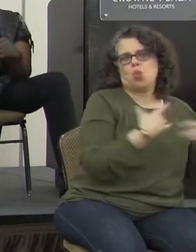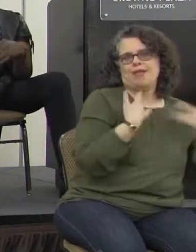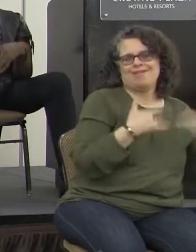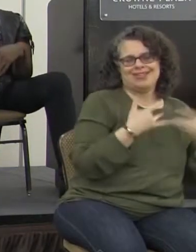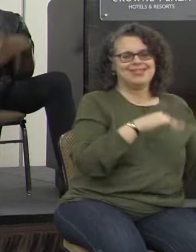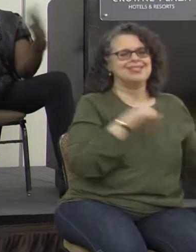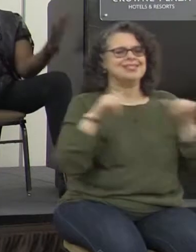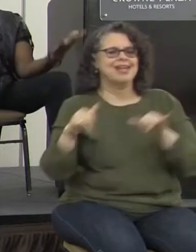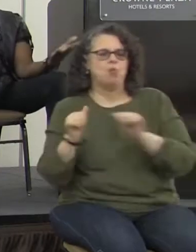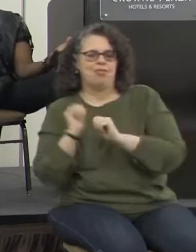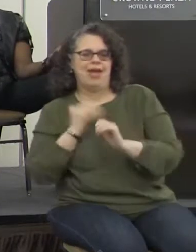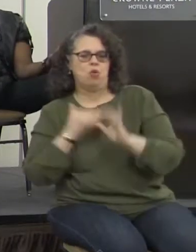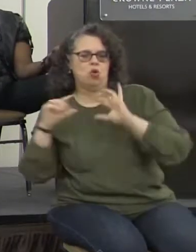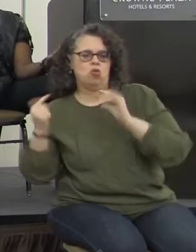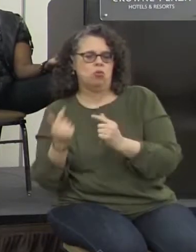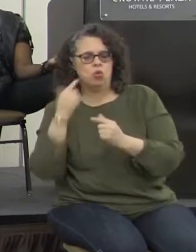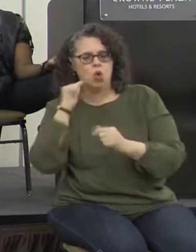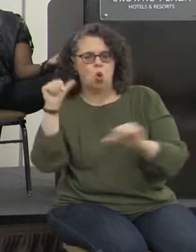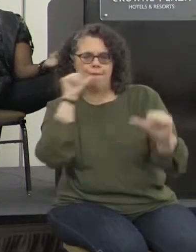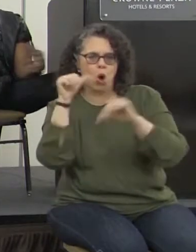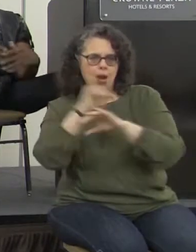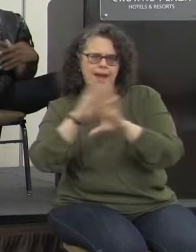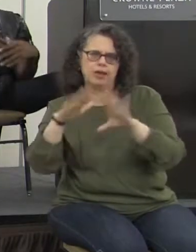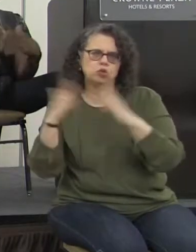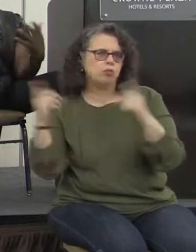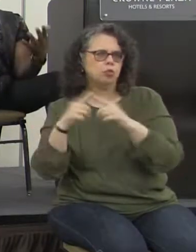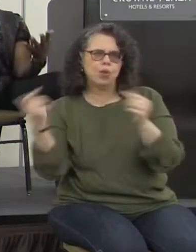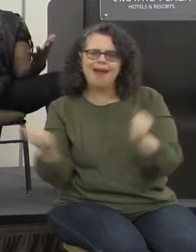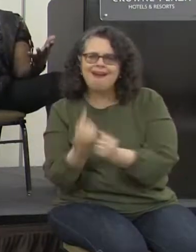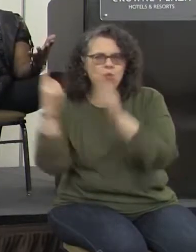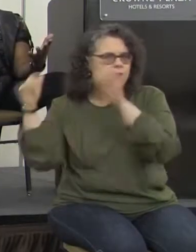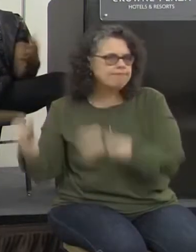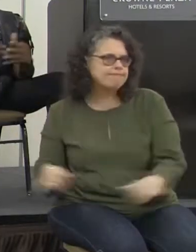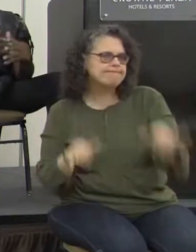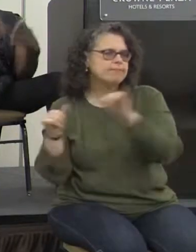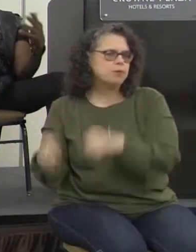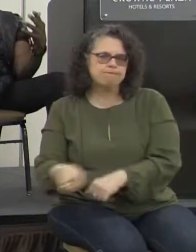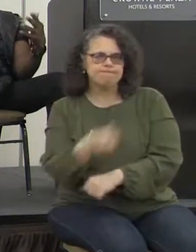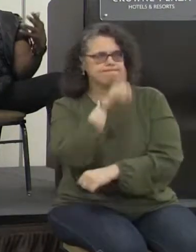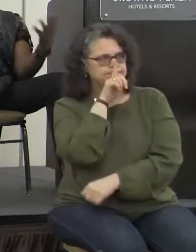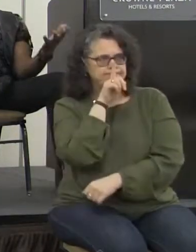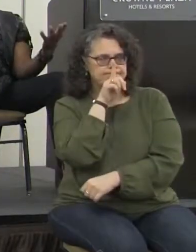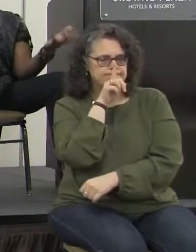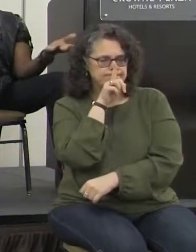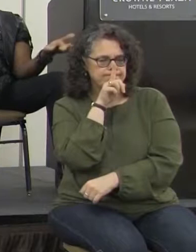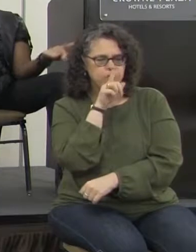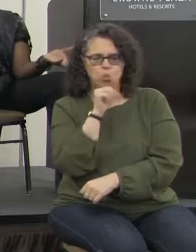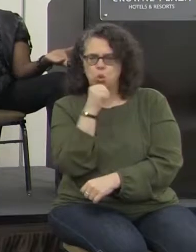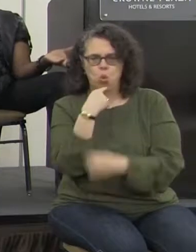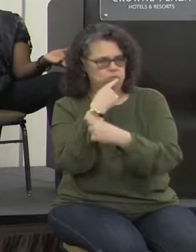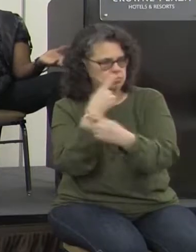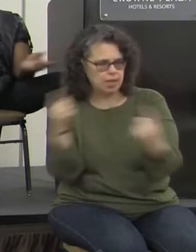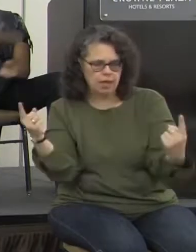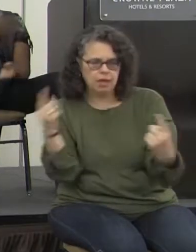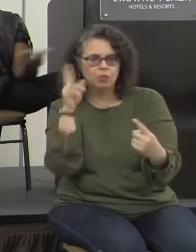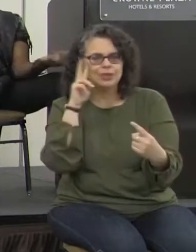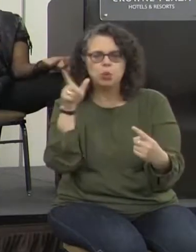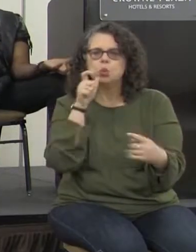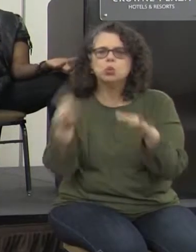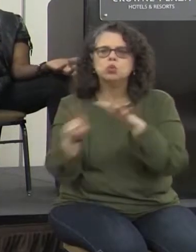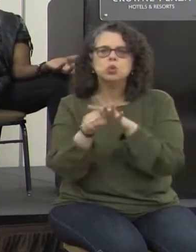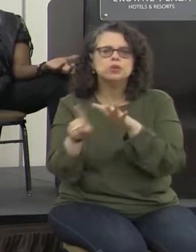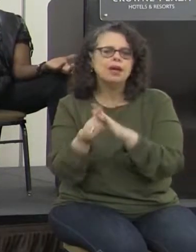marketing, is that, yeah, we know bar night is open to everyone, but we don't necessarily say that. And when we look at who actually shows up to bar night,